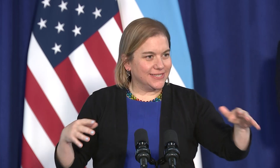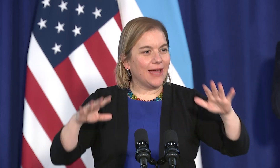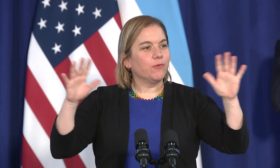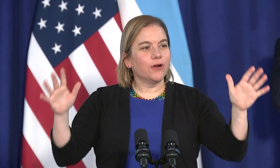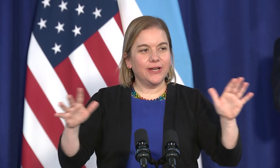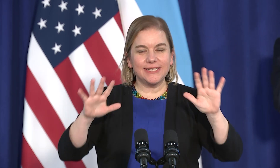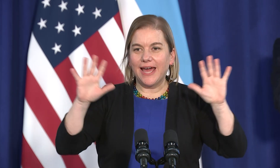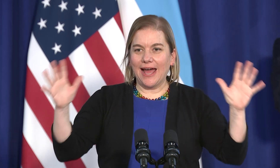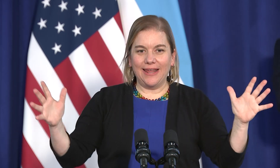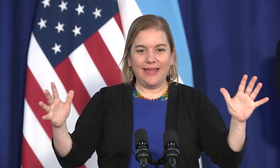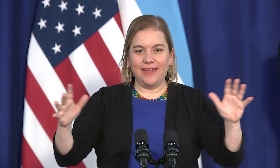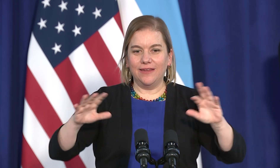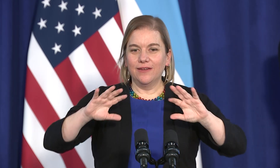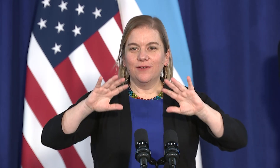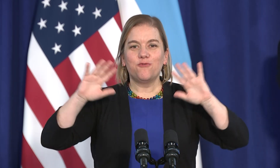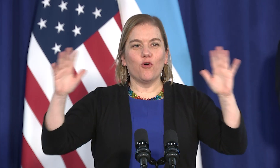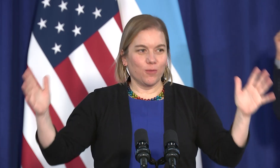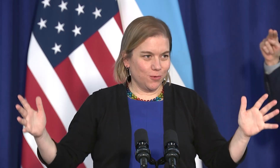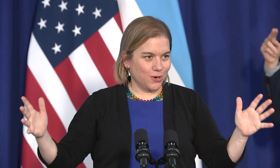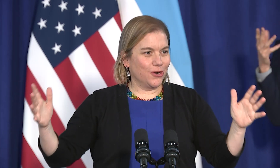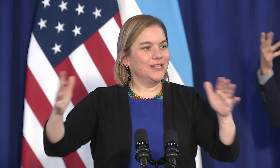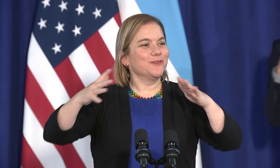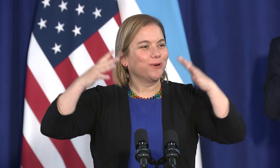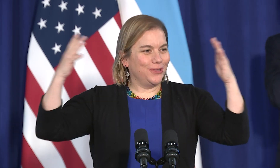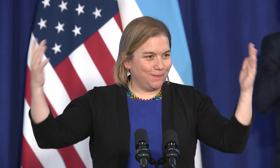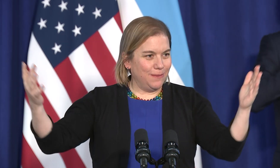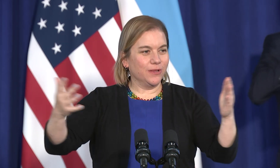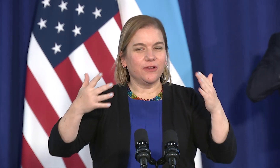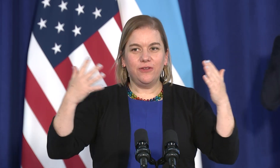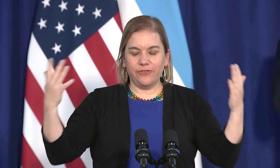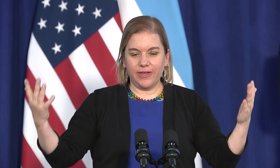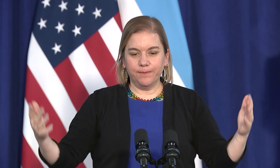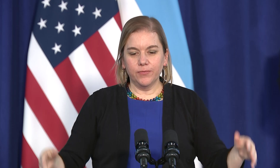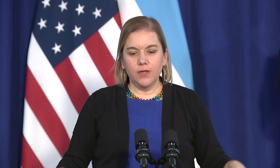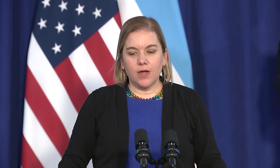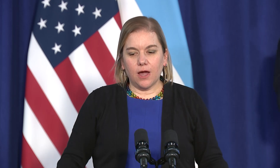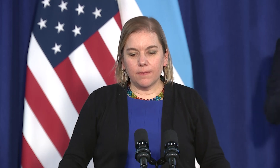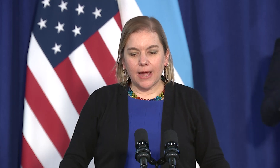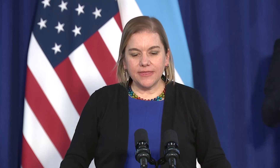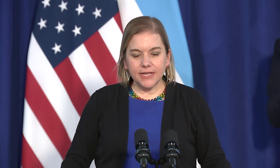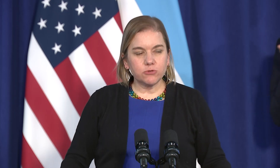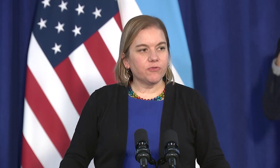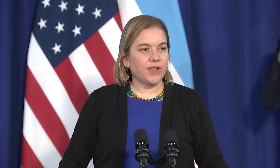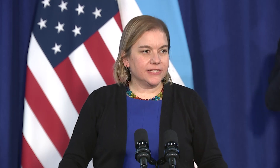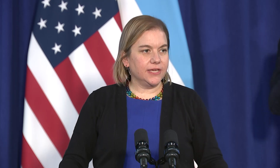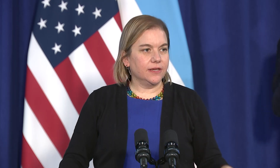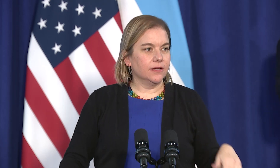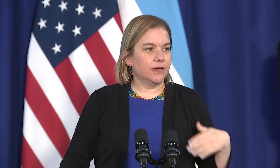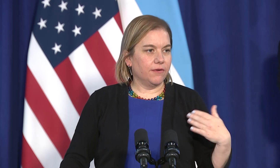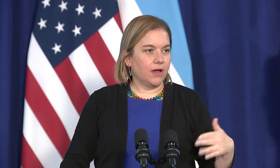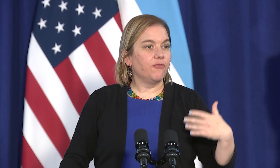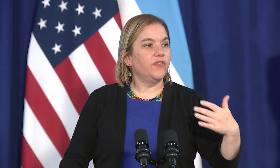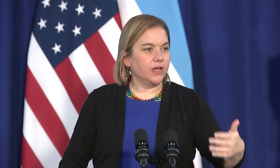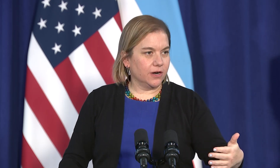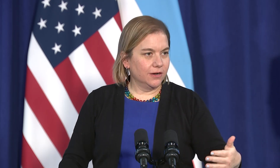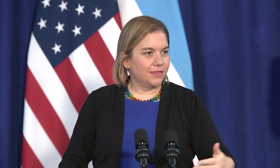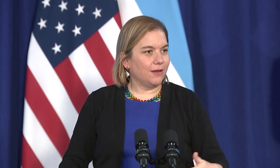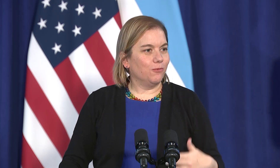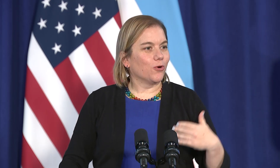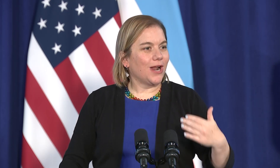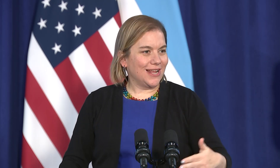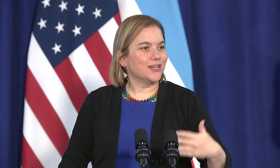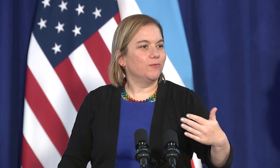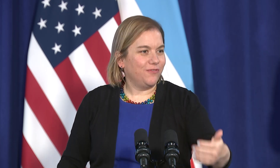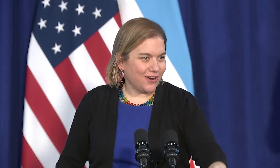even means, that word is not a formal word. It's a word that people are using. I think it's reflecting a fear